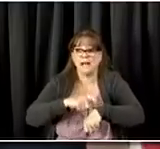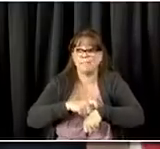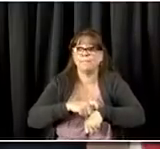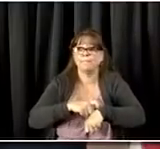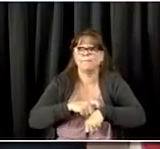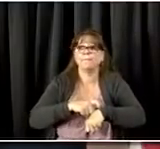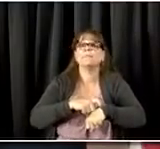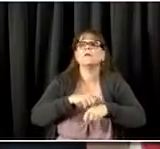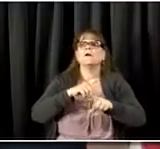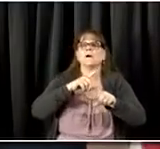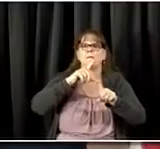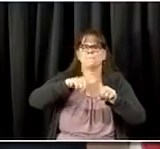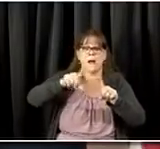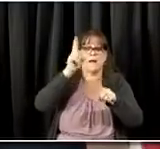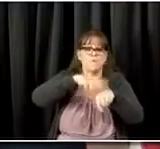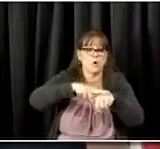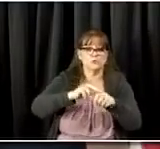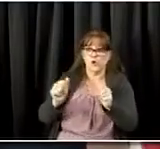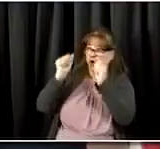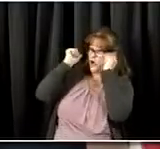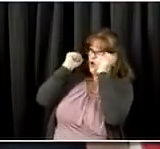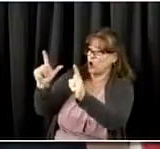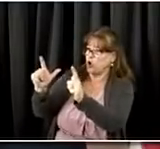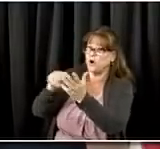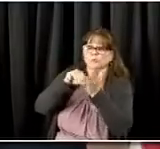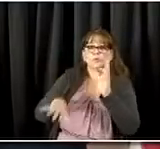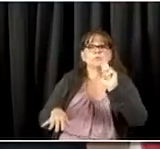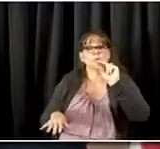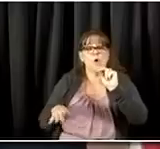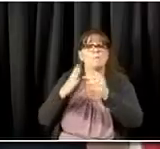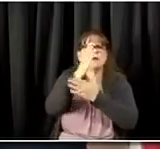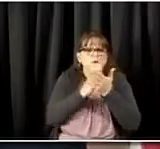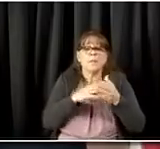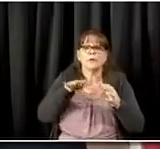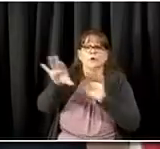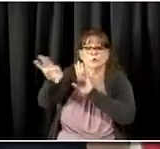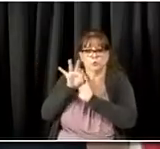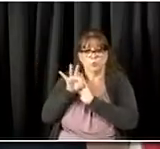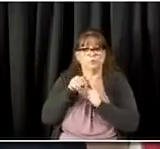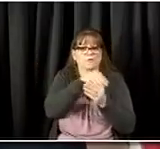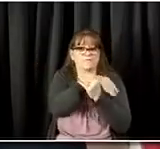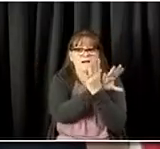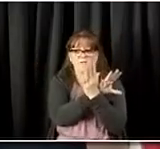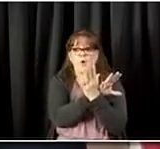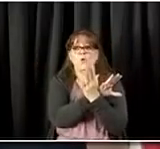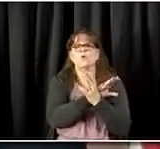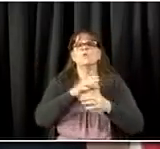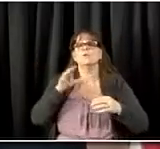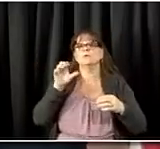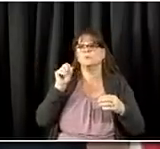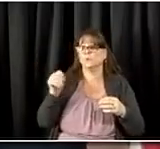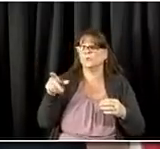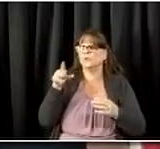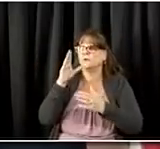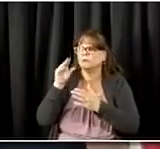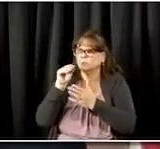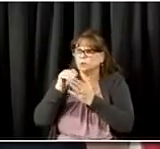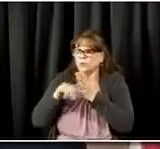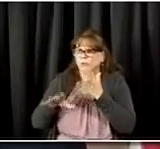rural districts. But for many of our suburban and rural folks listening to this, it's been sporadic. Maybe your kid was back for a while, wasn't